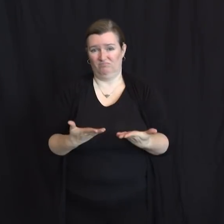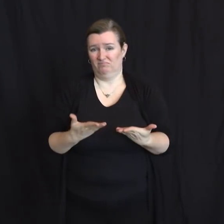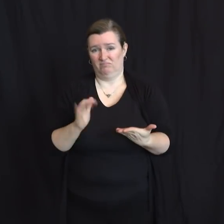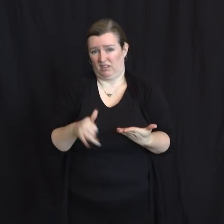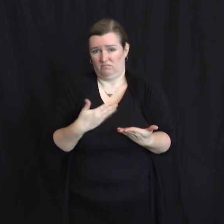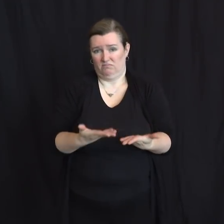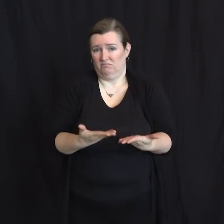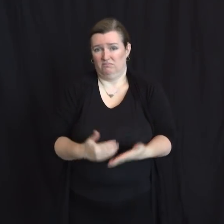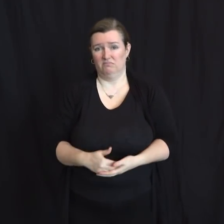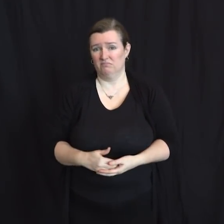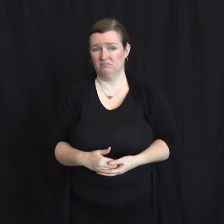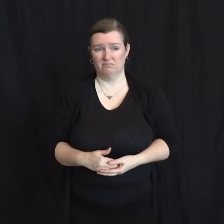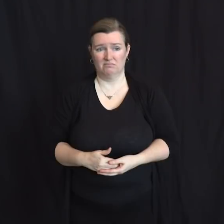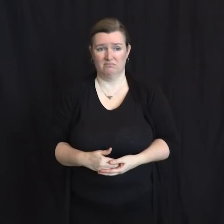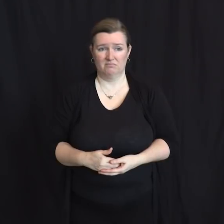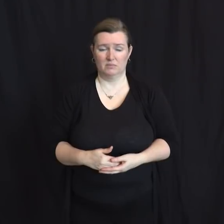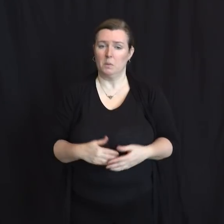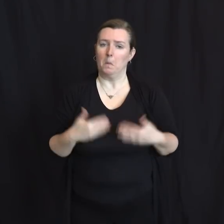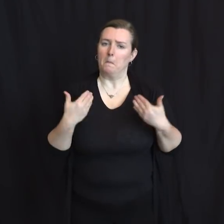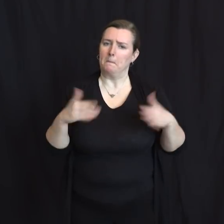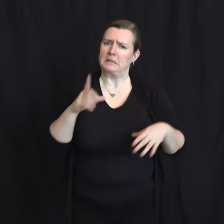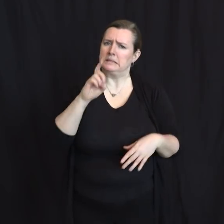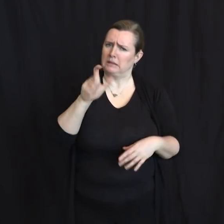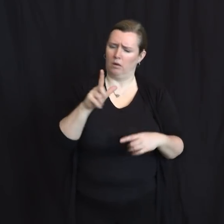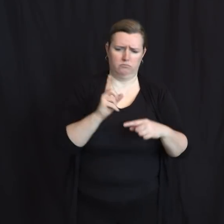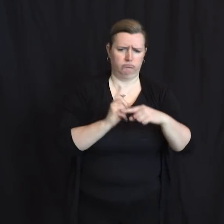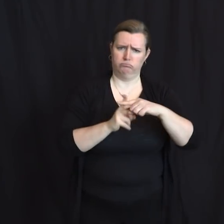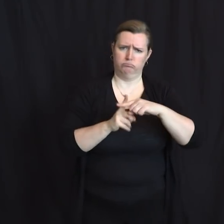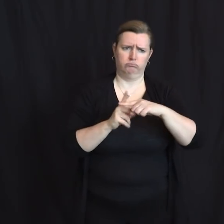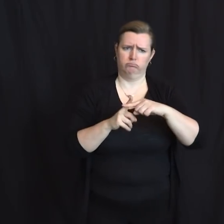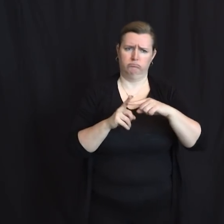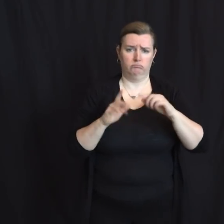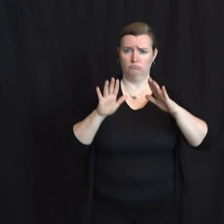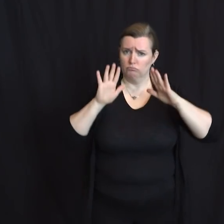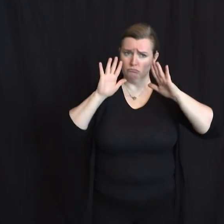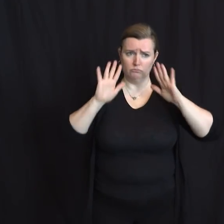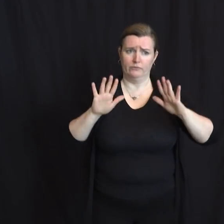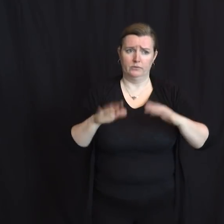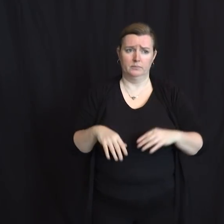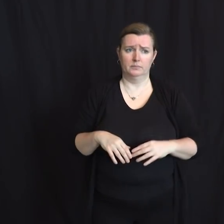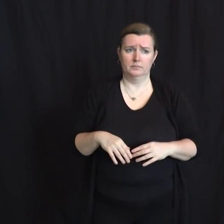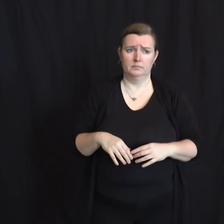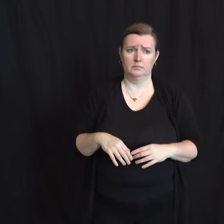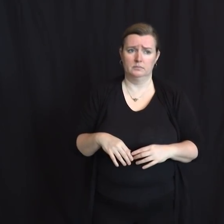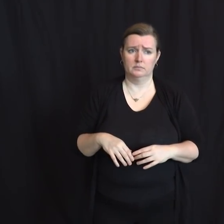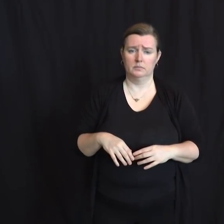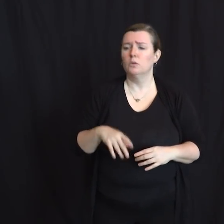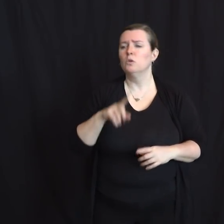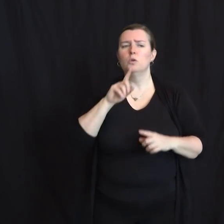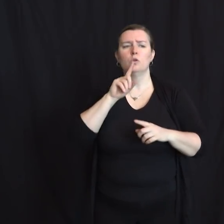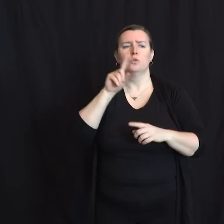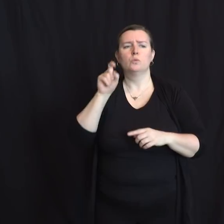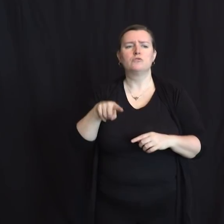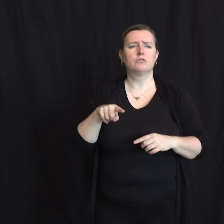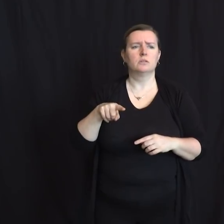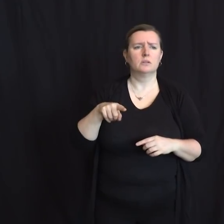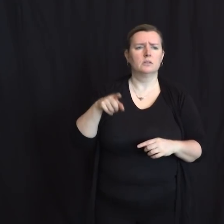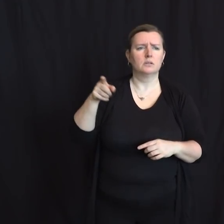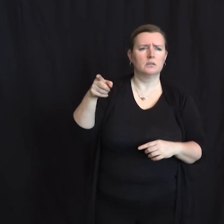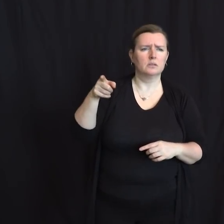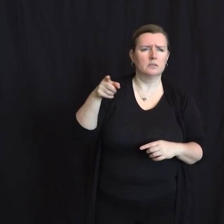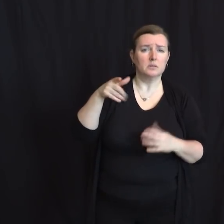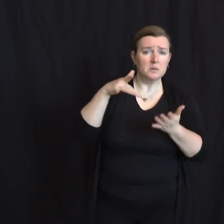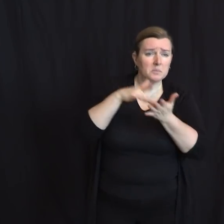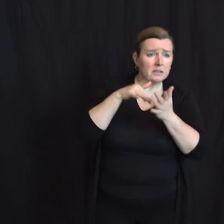Yep. Real quick, Dave. Real quick, is it possible by midsummer mass testing in New Jersey, or is that a